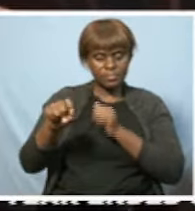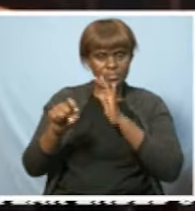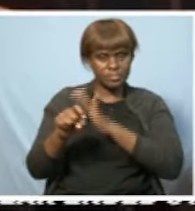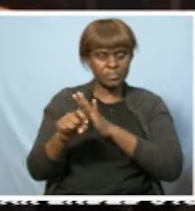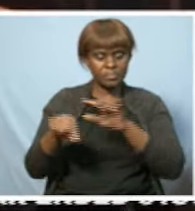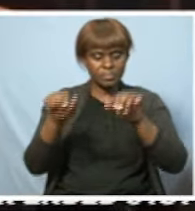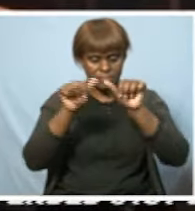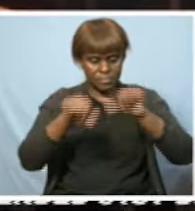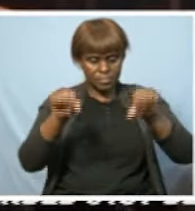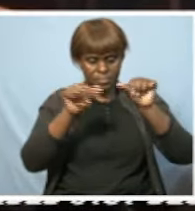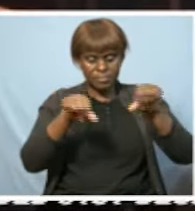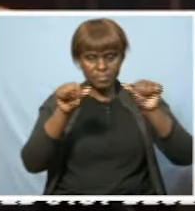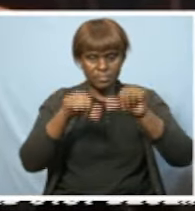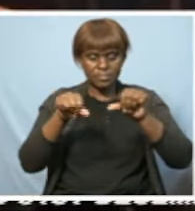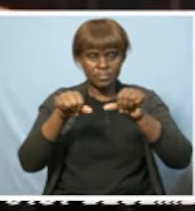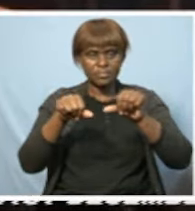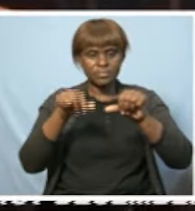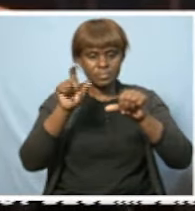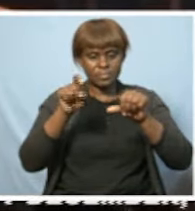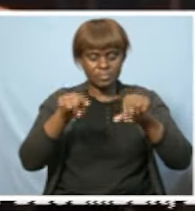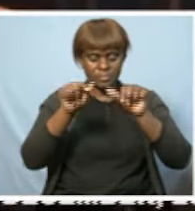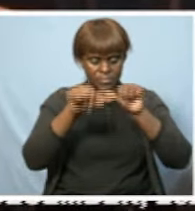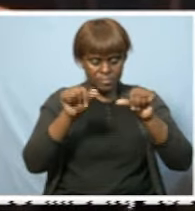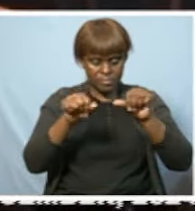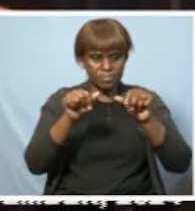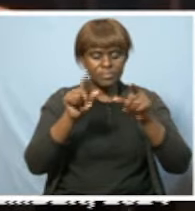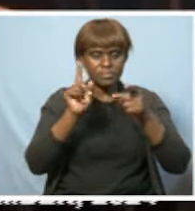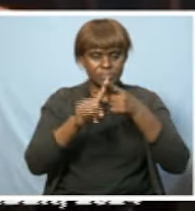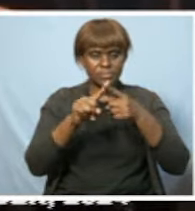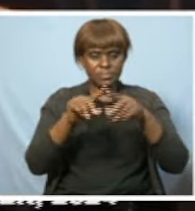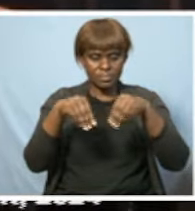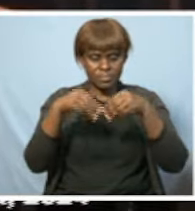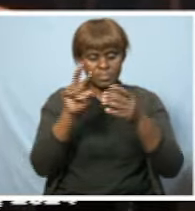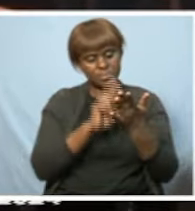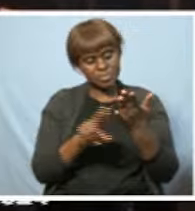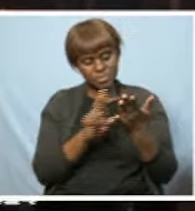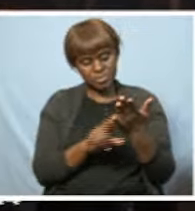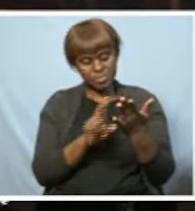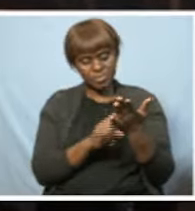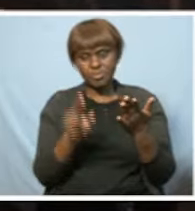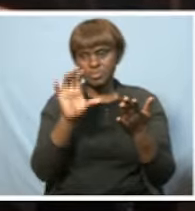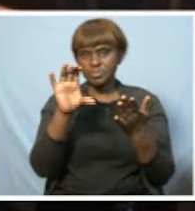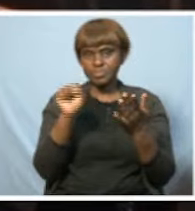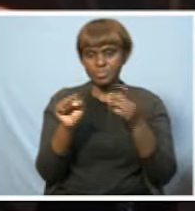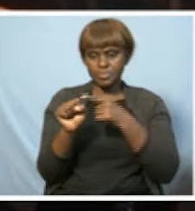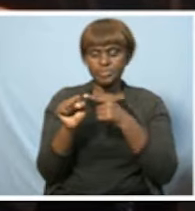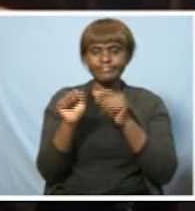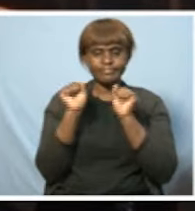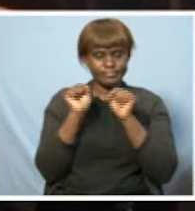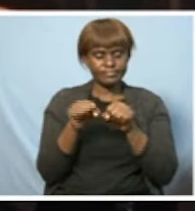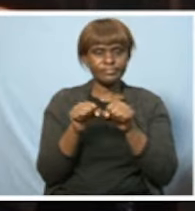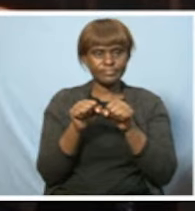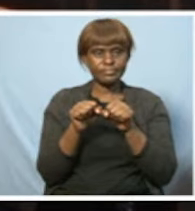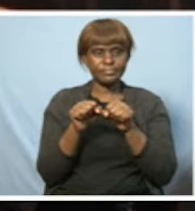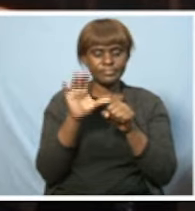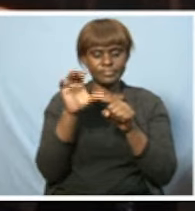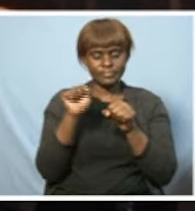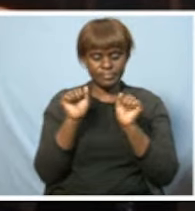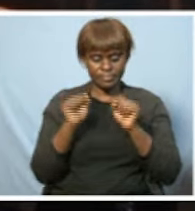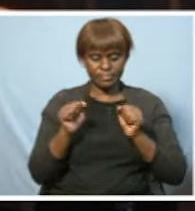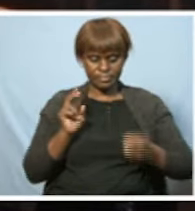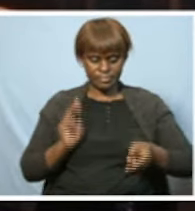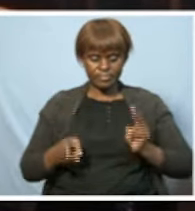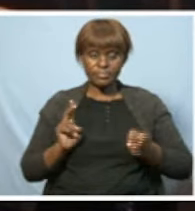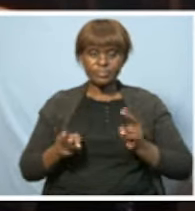audit and the internal auditor to proofread. CS could be in a hurry and they just